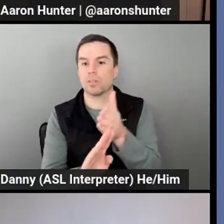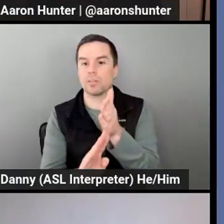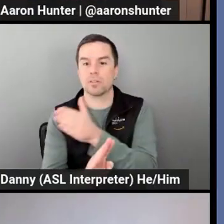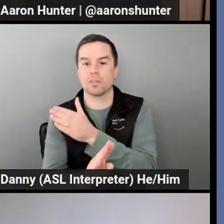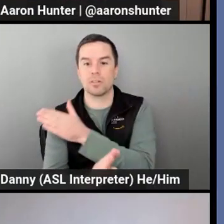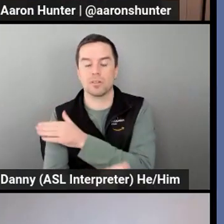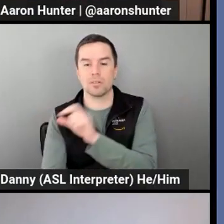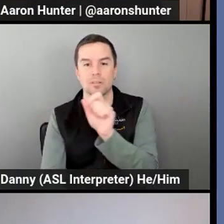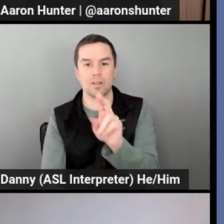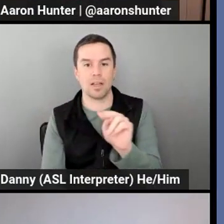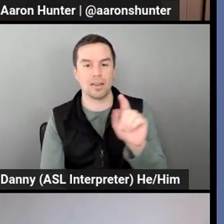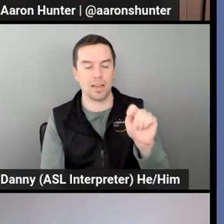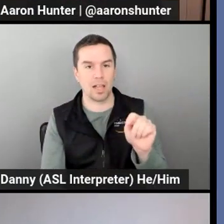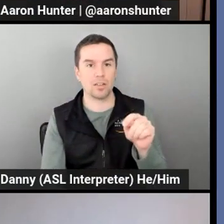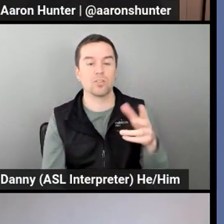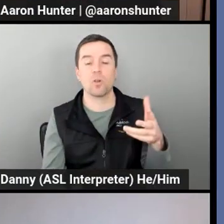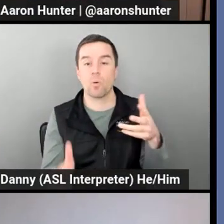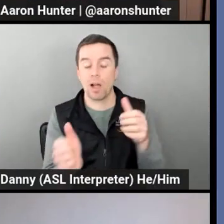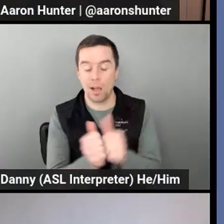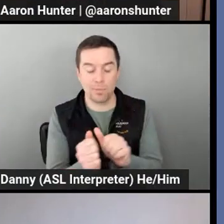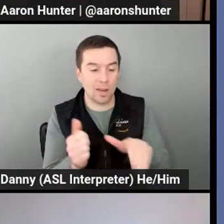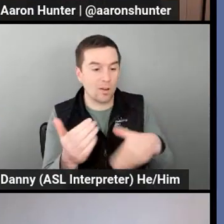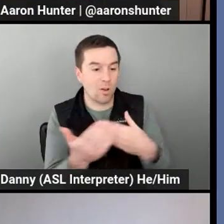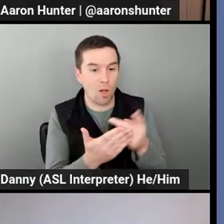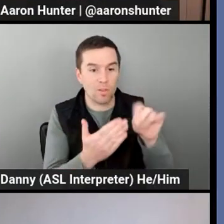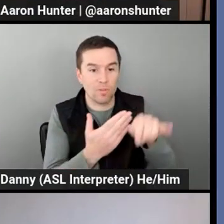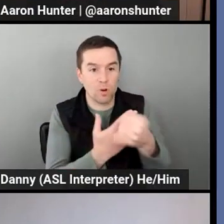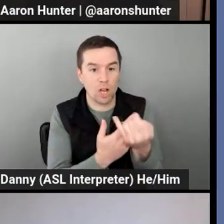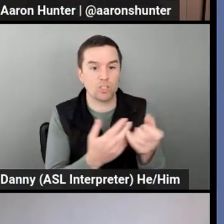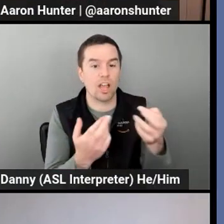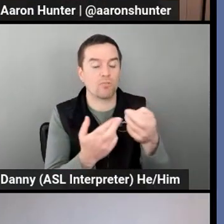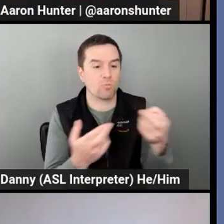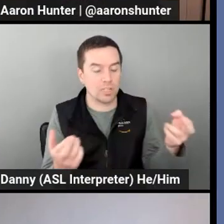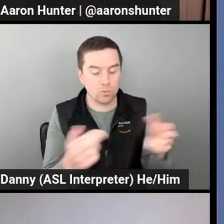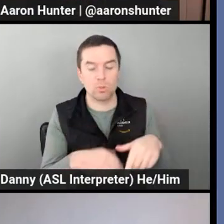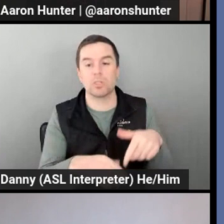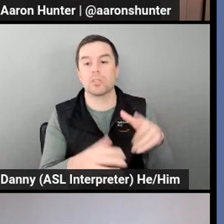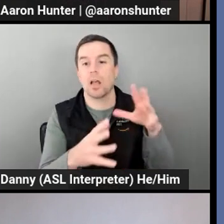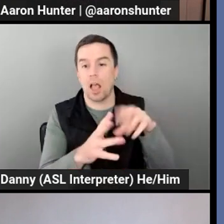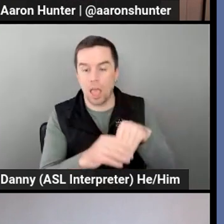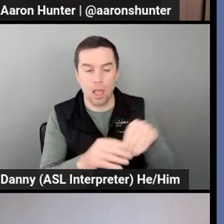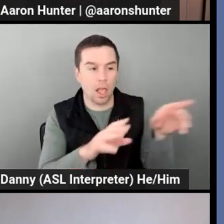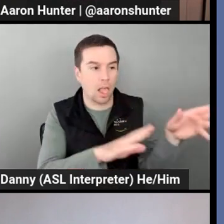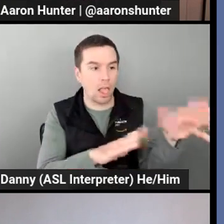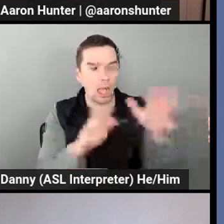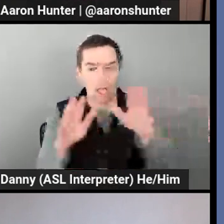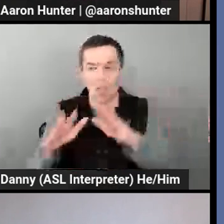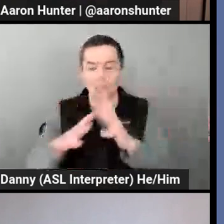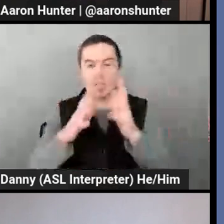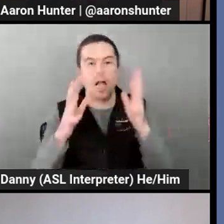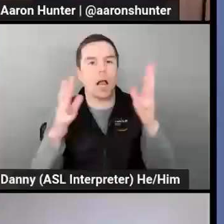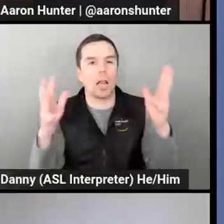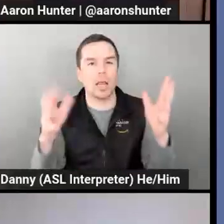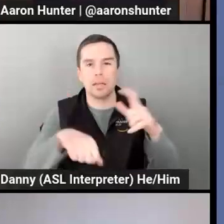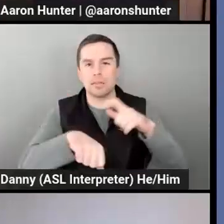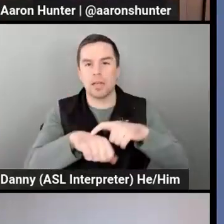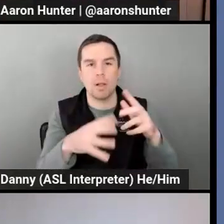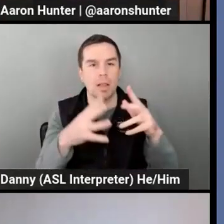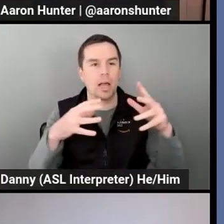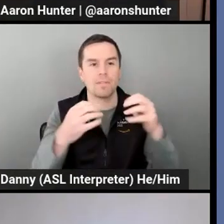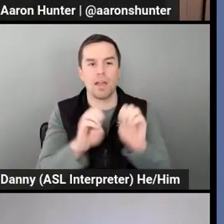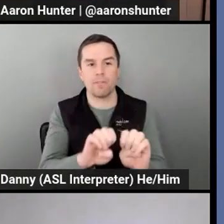project references and formatting that file and removing all the stuff it doesn't need anymore is a huge amount of time and effort. Yep. But this is just done for